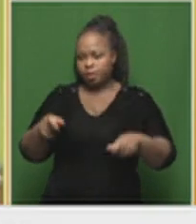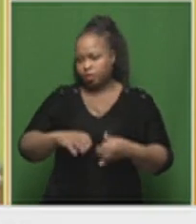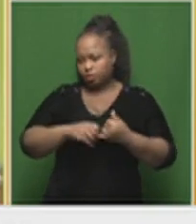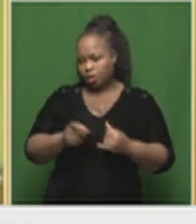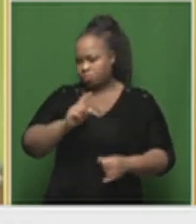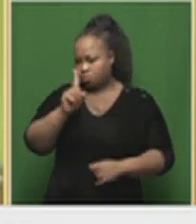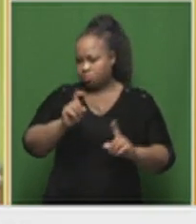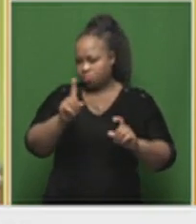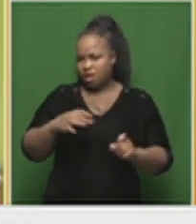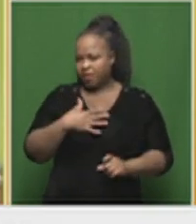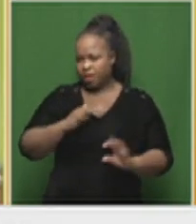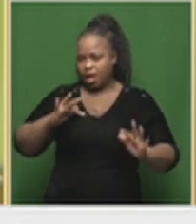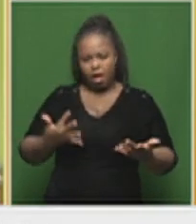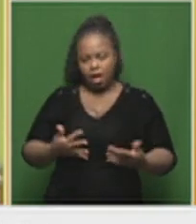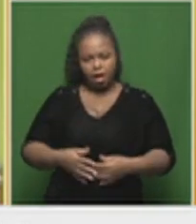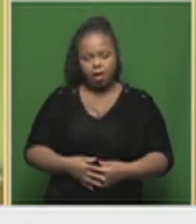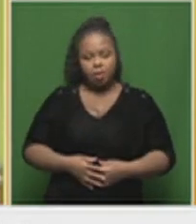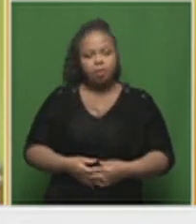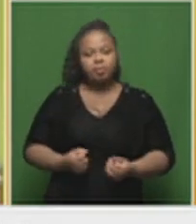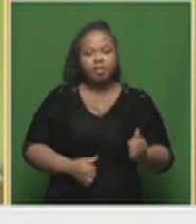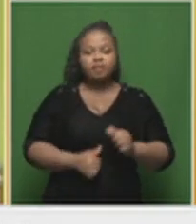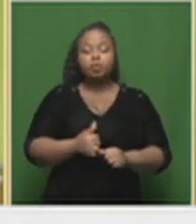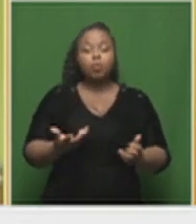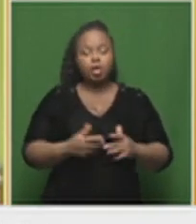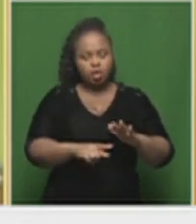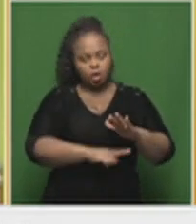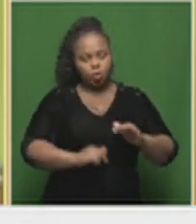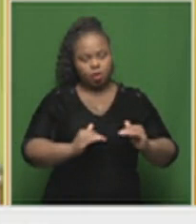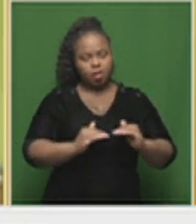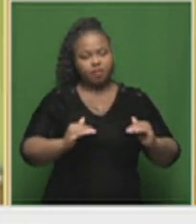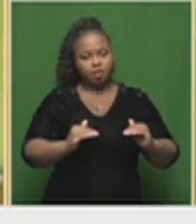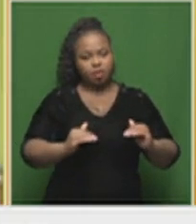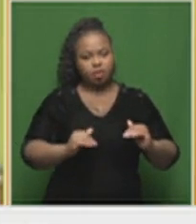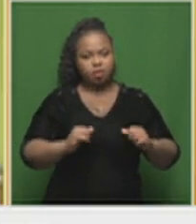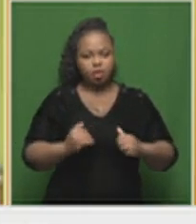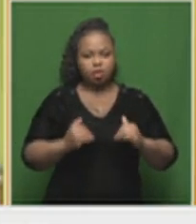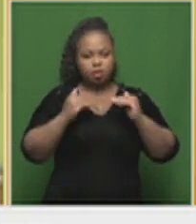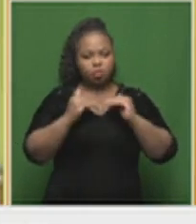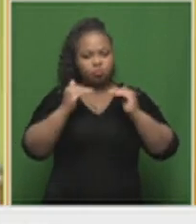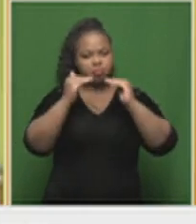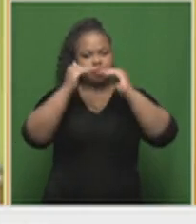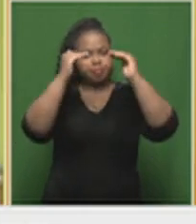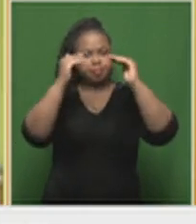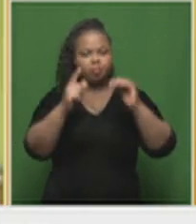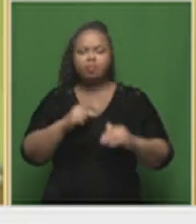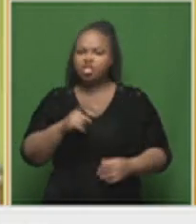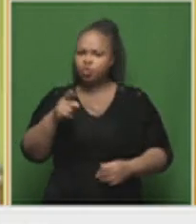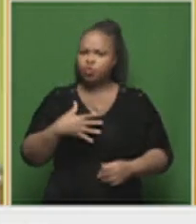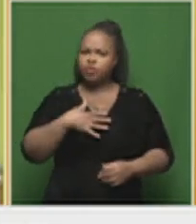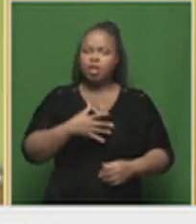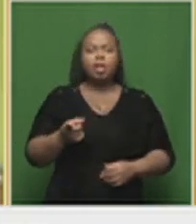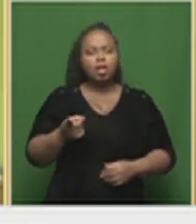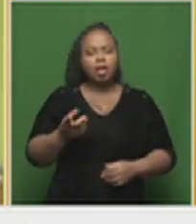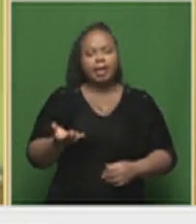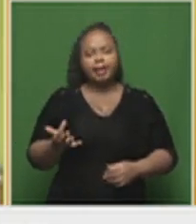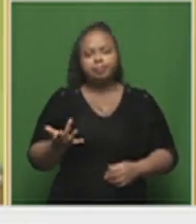they feel about the response, first at local level and then further up to the point where you get to